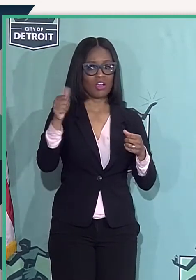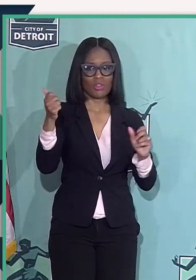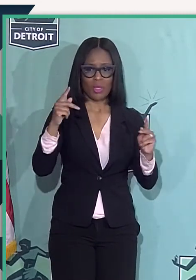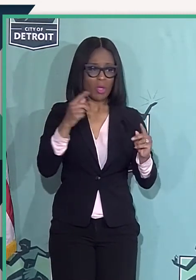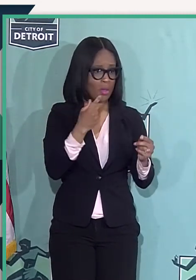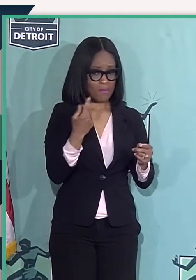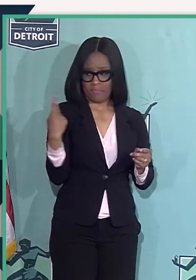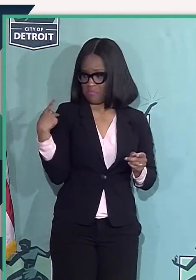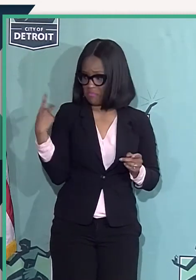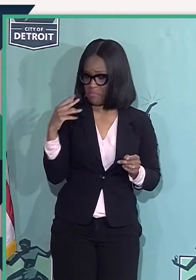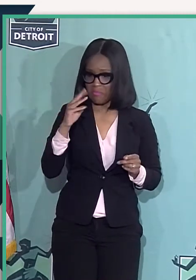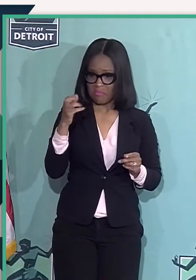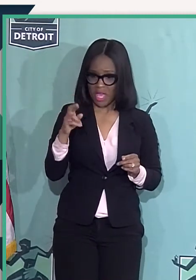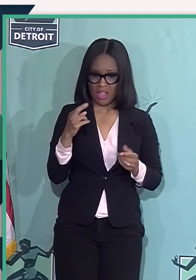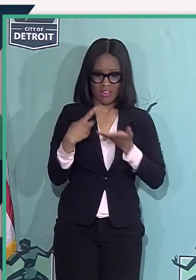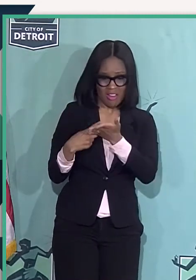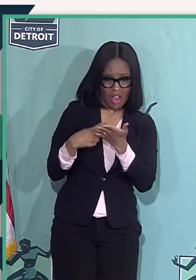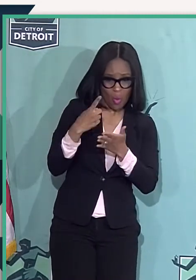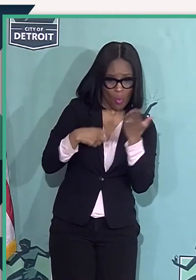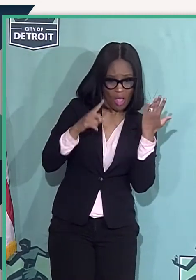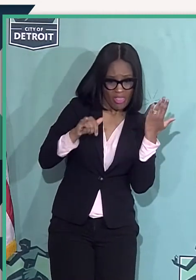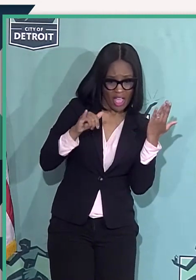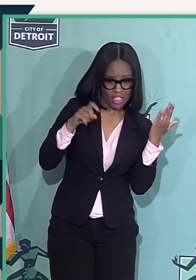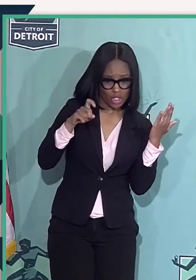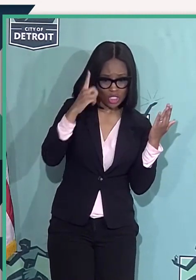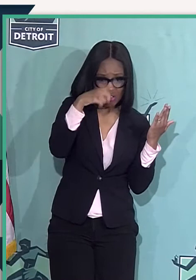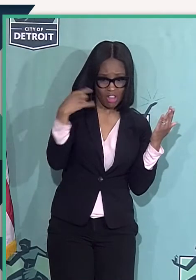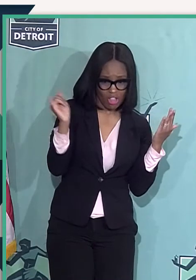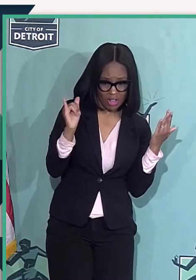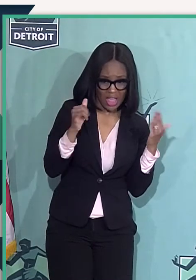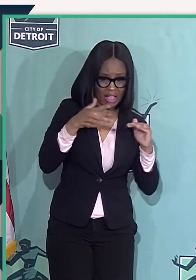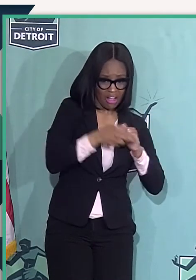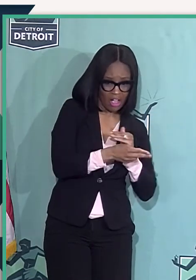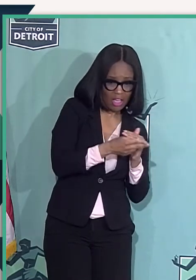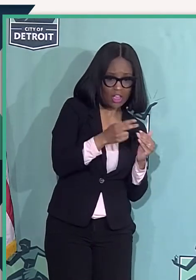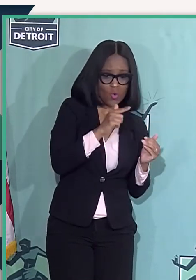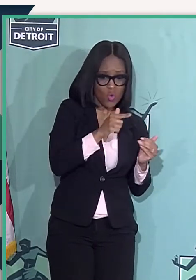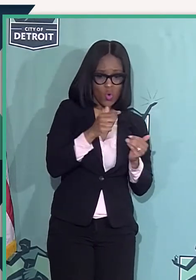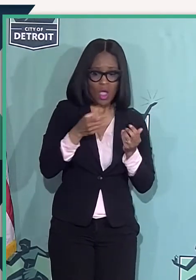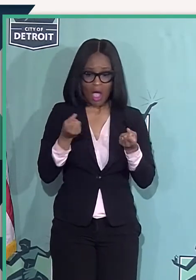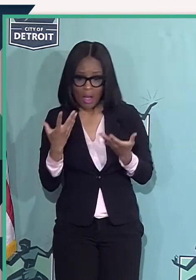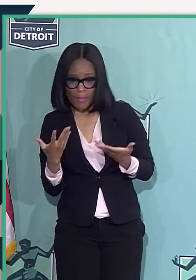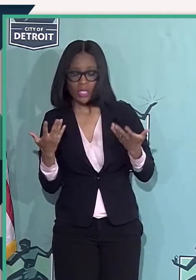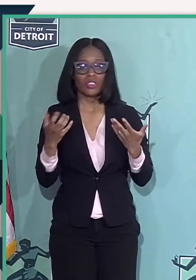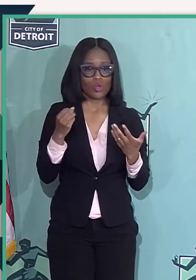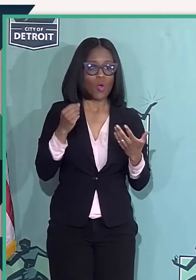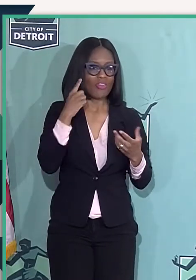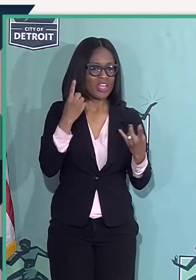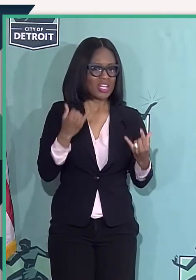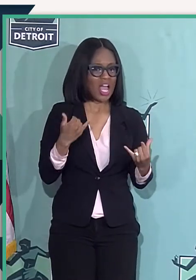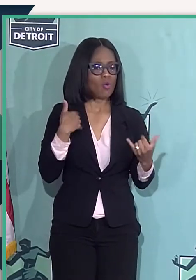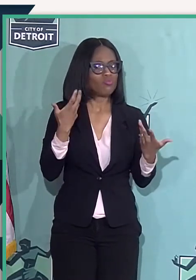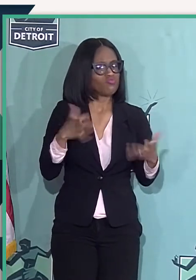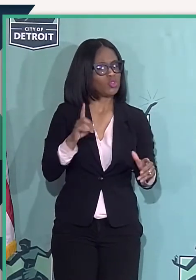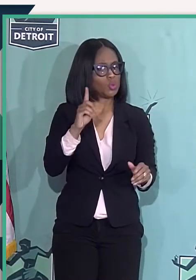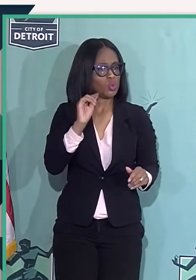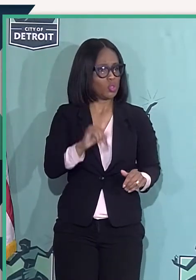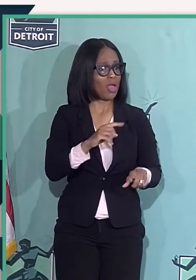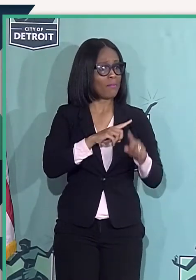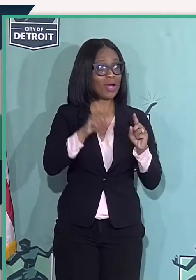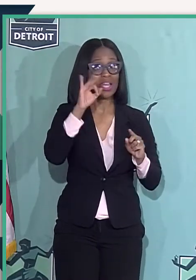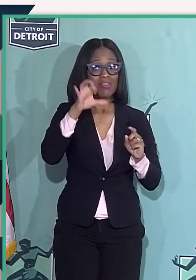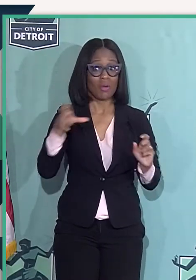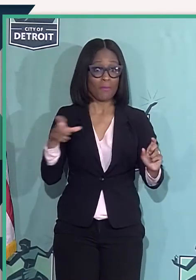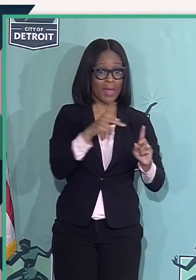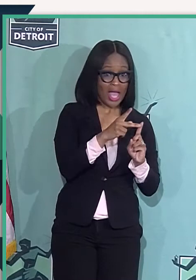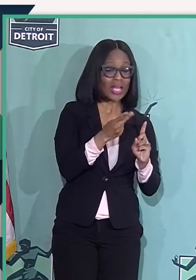and I, we had conversation about what should that look like. So at this point, I think we've done what needs to be done, but if we have to go back